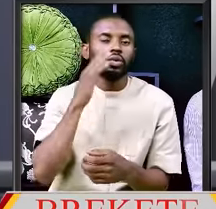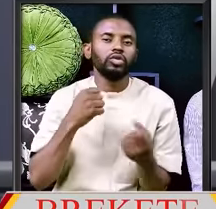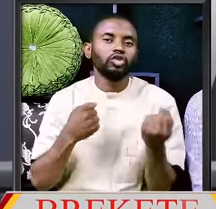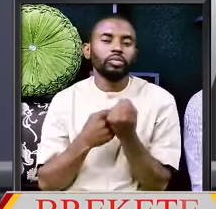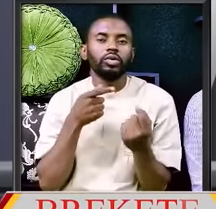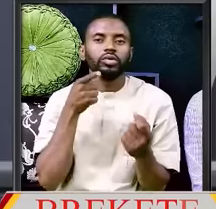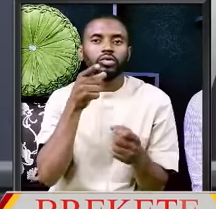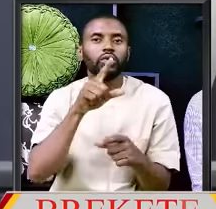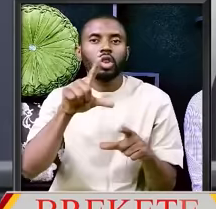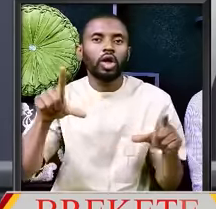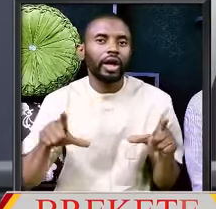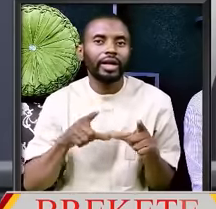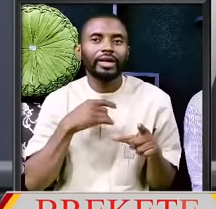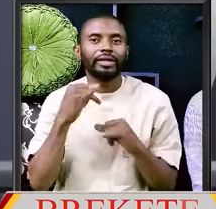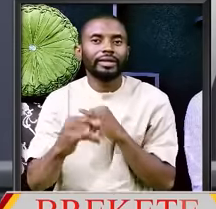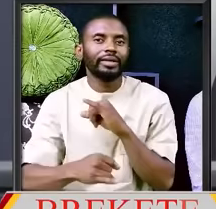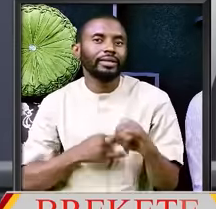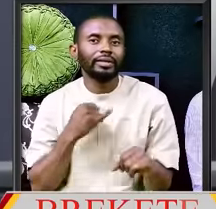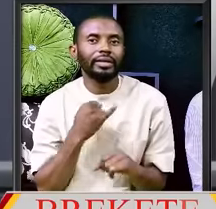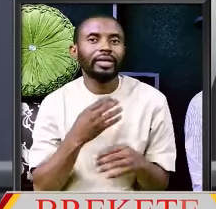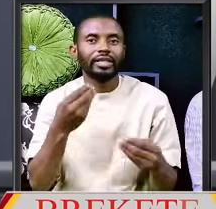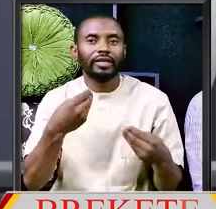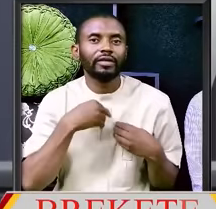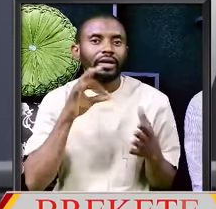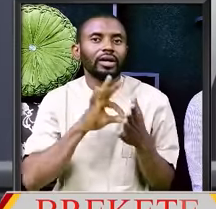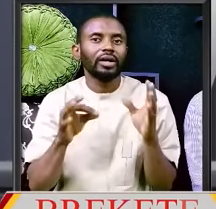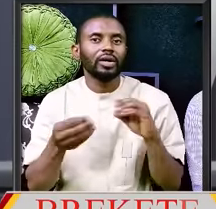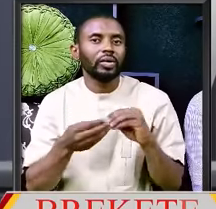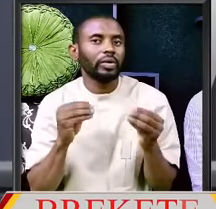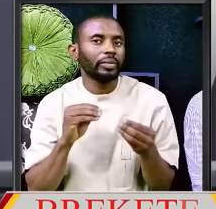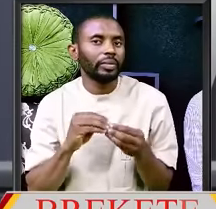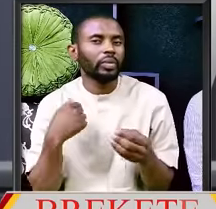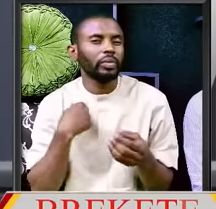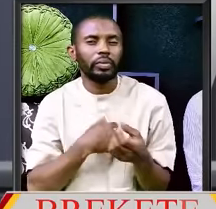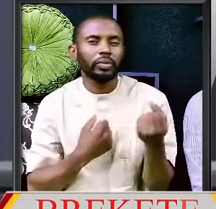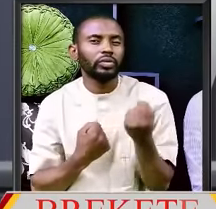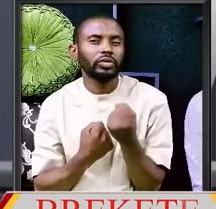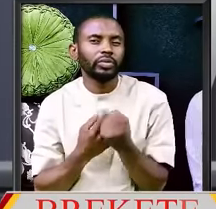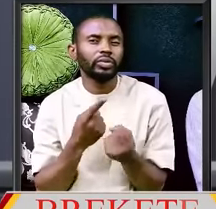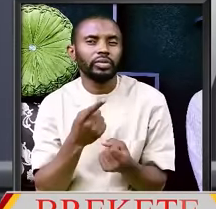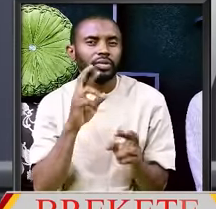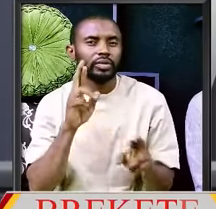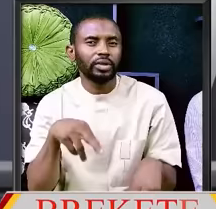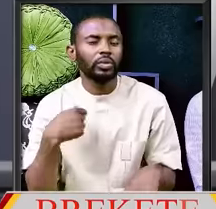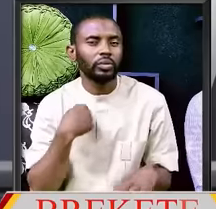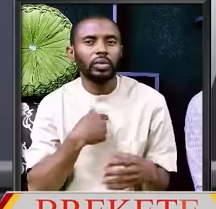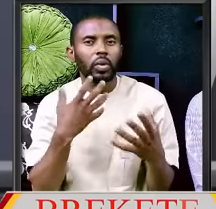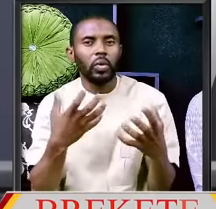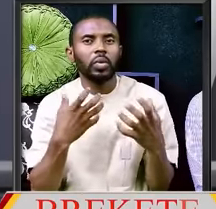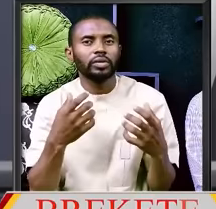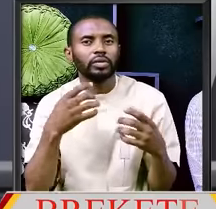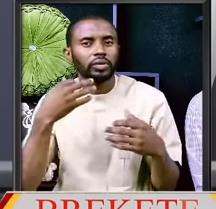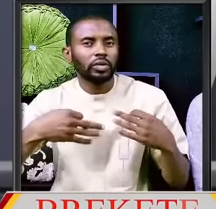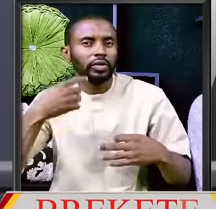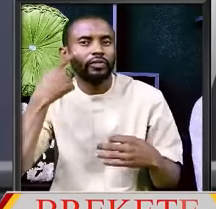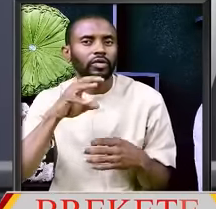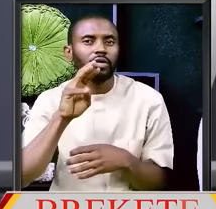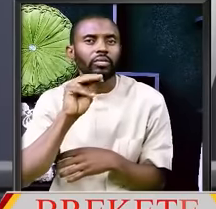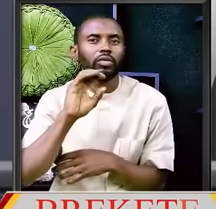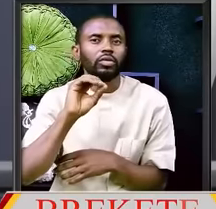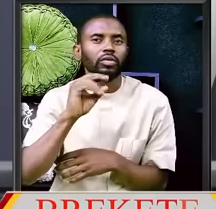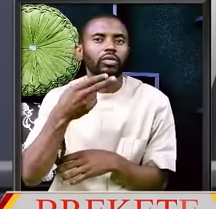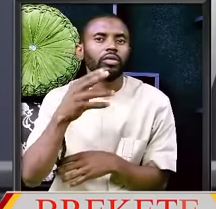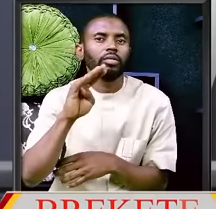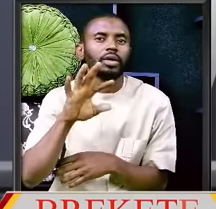in the diaspora. My dear. Give us an account number. My we dear. Will support you, sir. My dear. We want justice for Mohbad. My